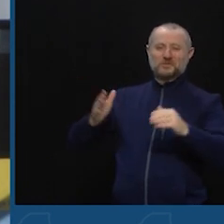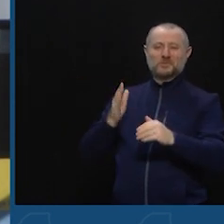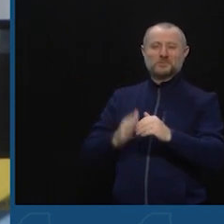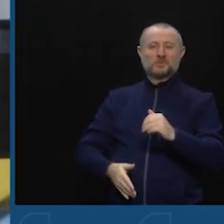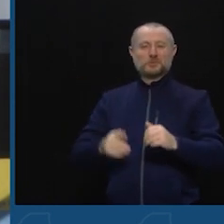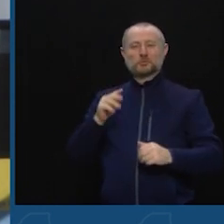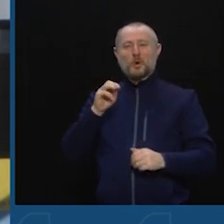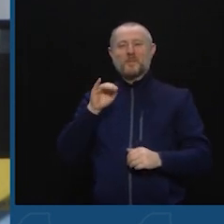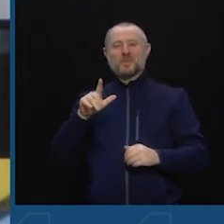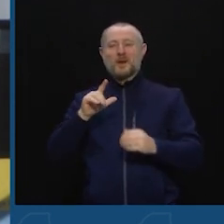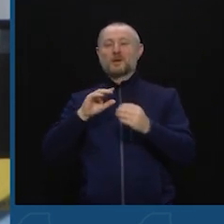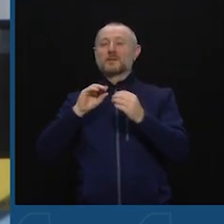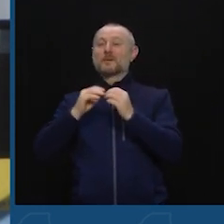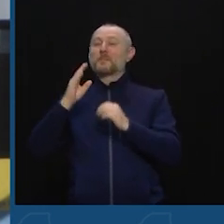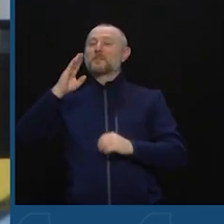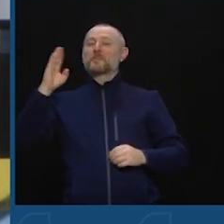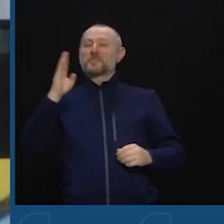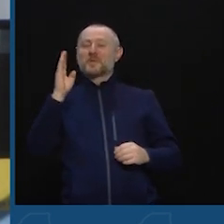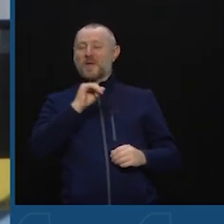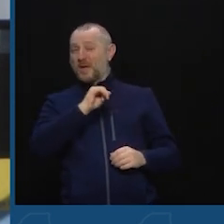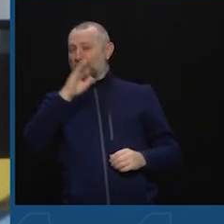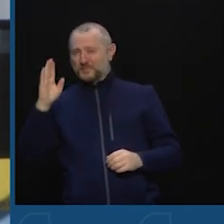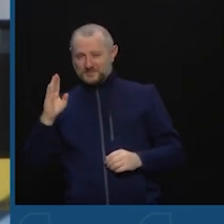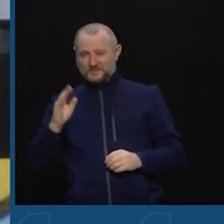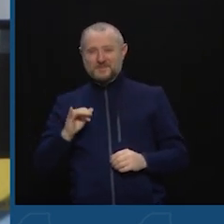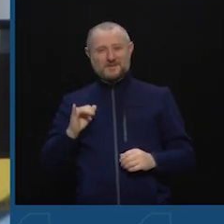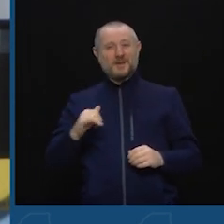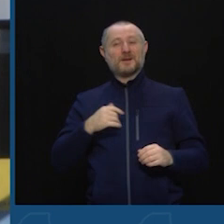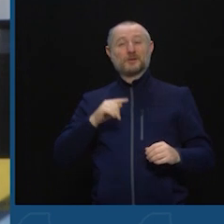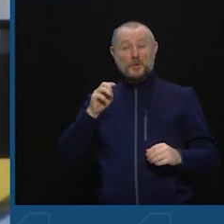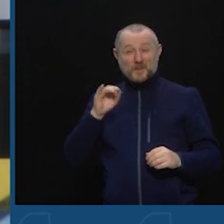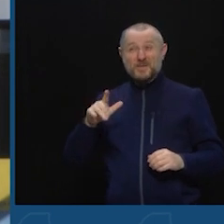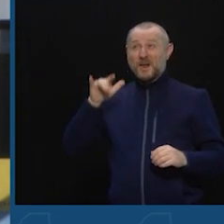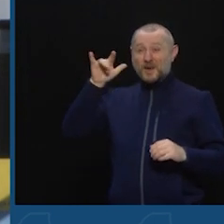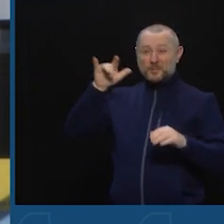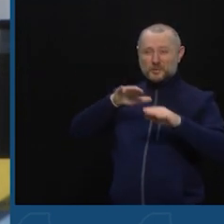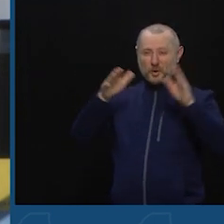Let's give that a round of applause. This is Terminal B.